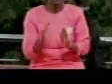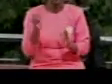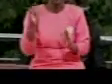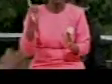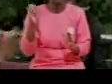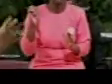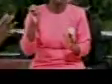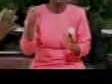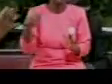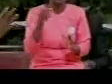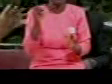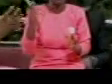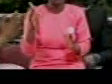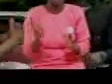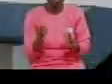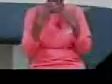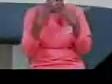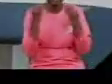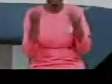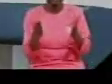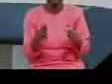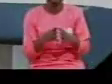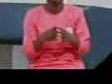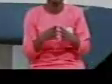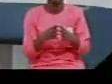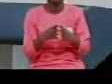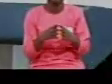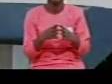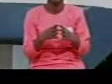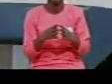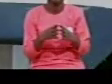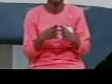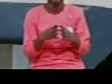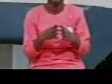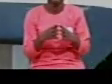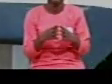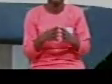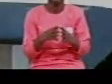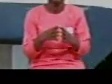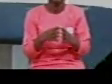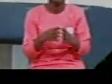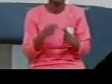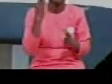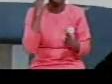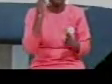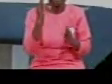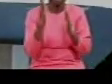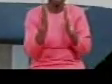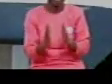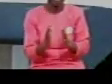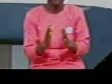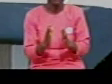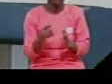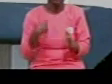for being with us from the beginning. And Pastor, we are told that